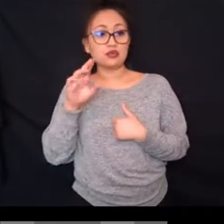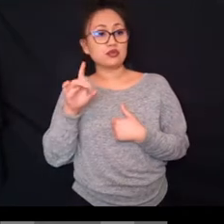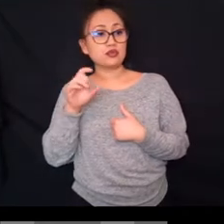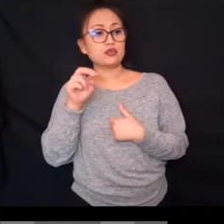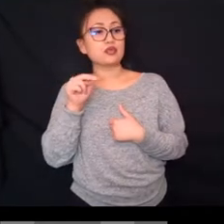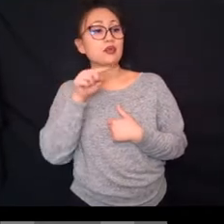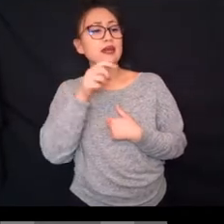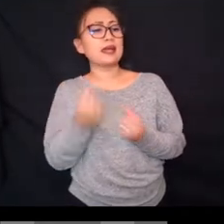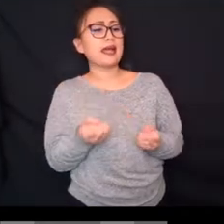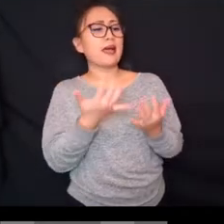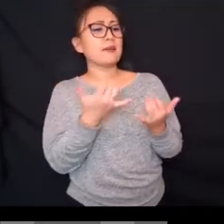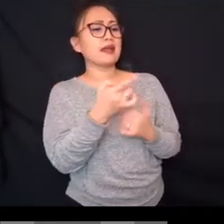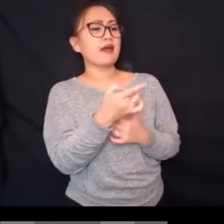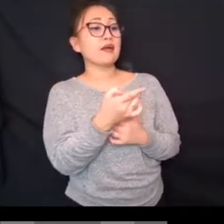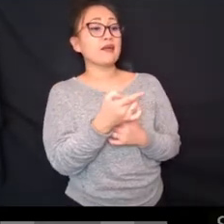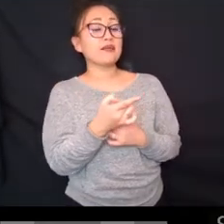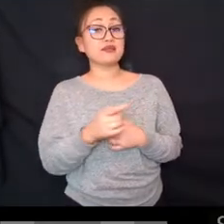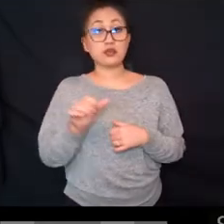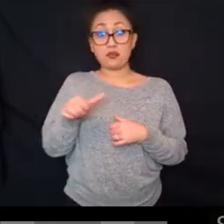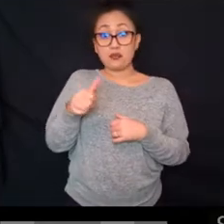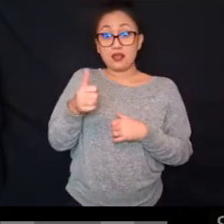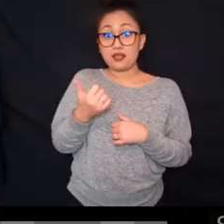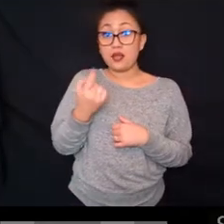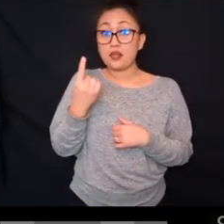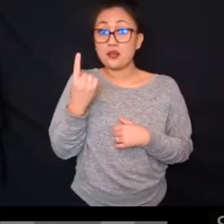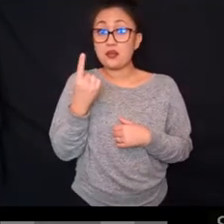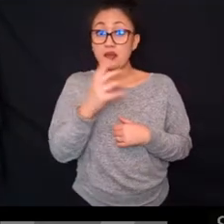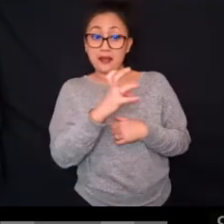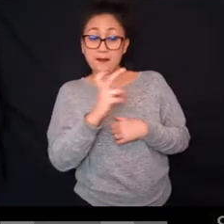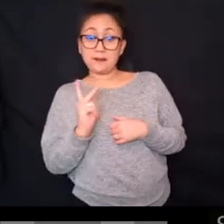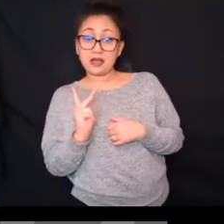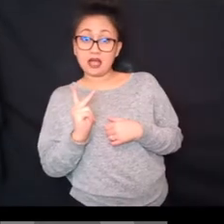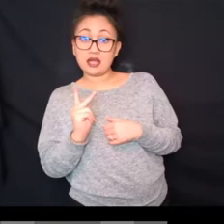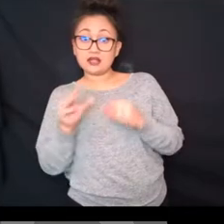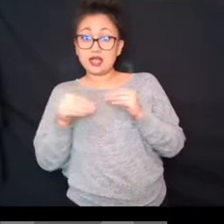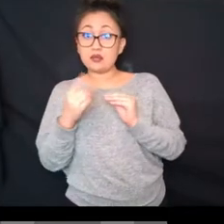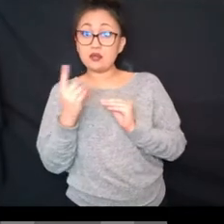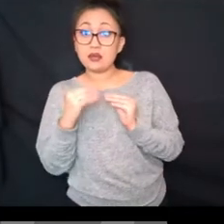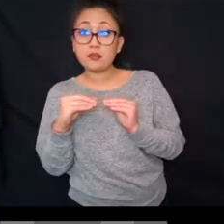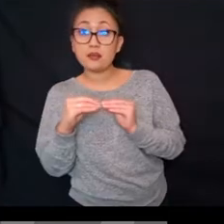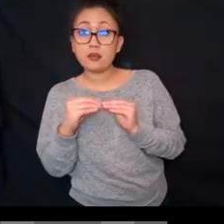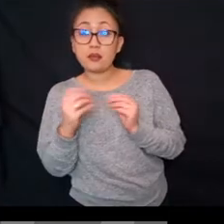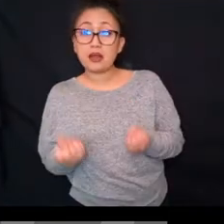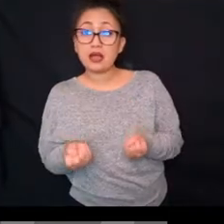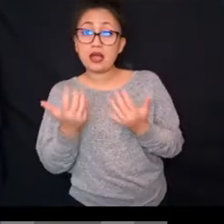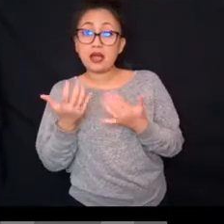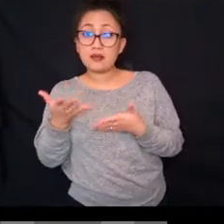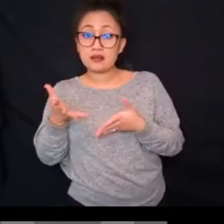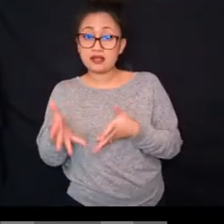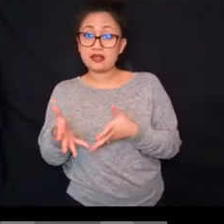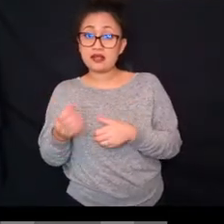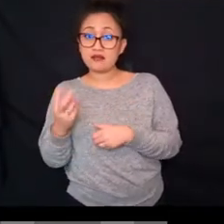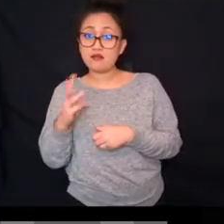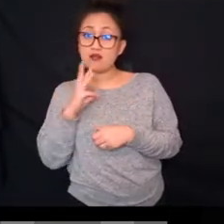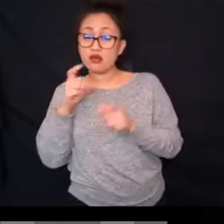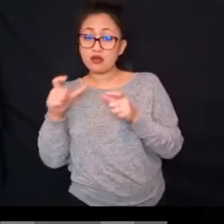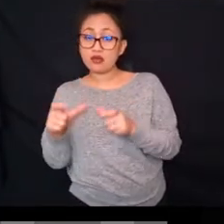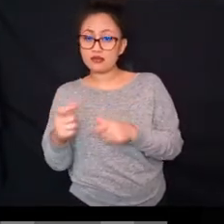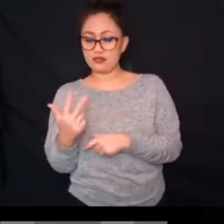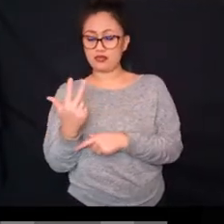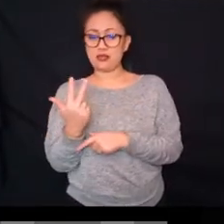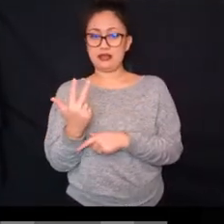2. Oh, another one just came back. So if you add 1 more, how many will you have? 3. 3. Can you put 3 down? Let's touch